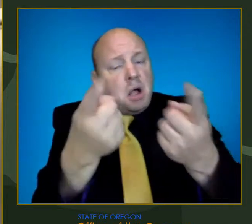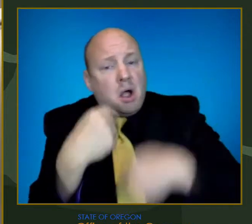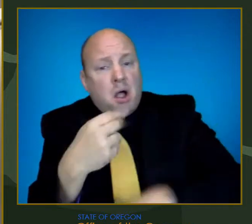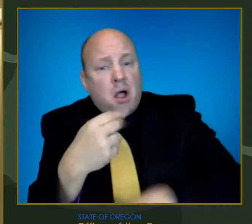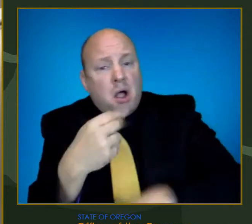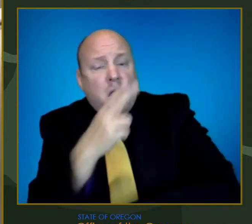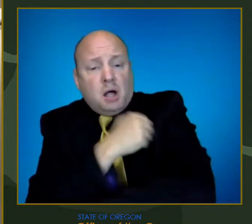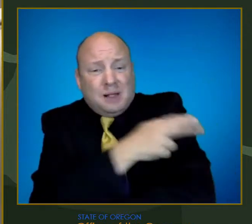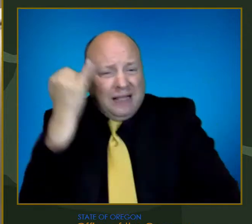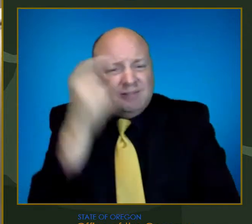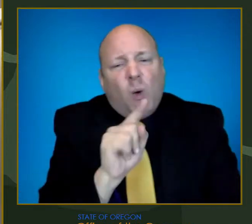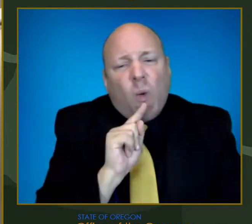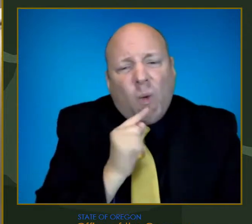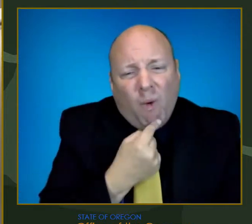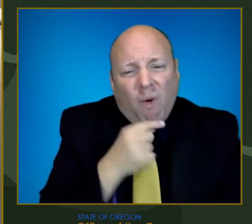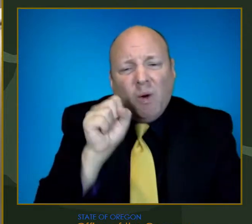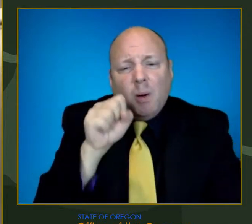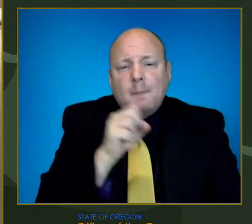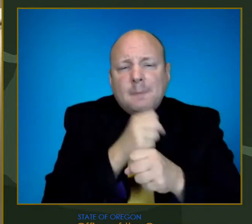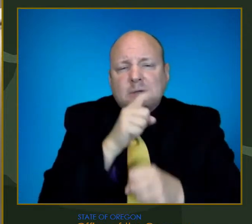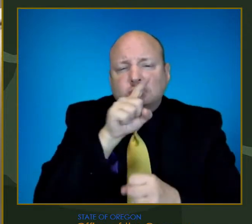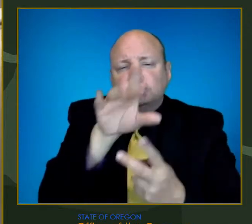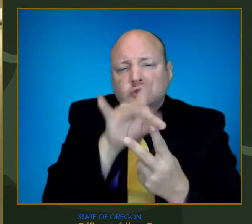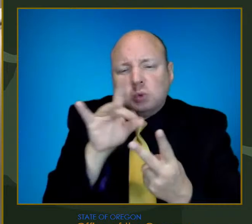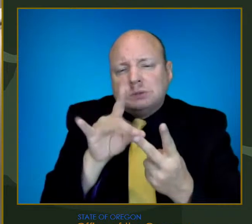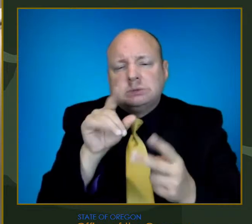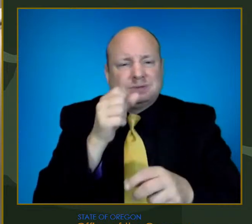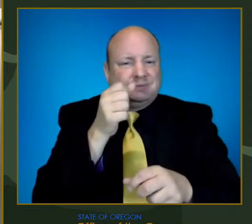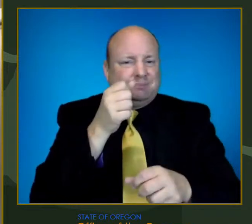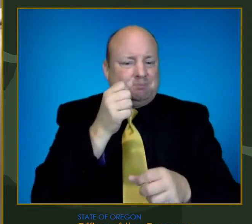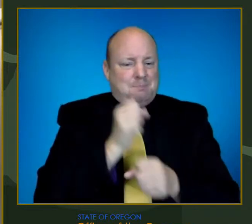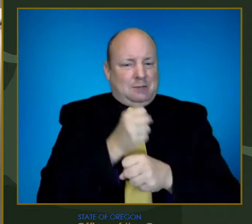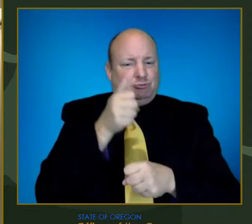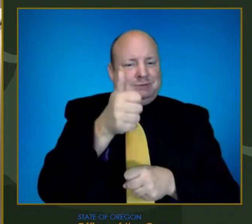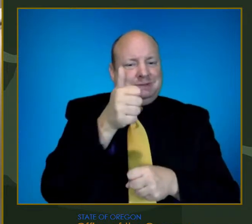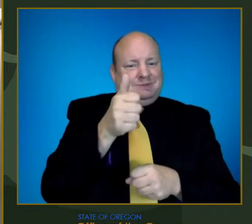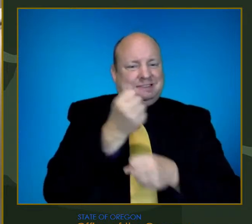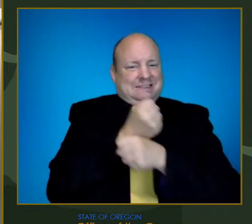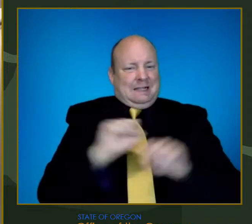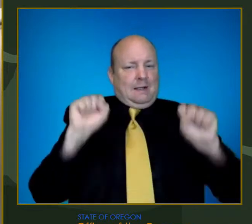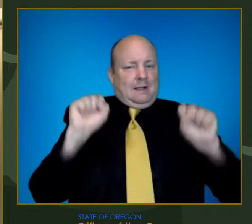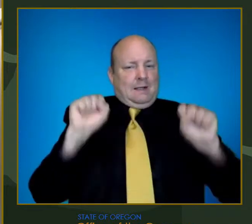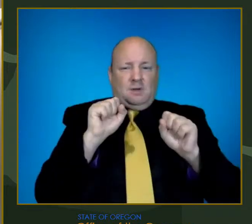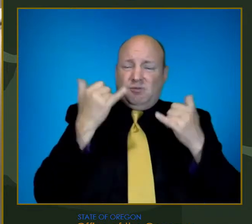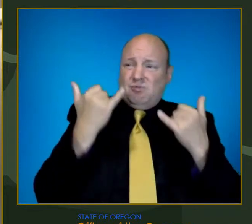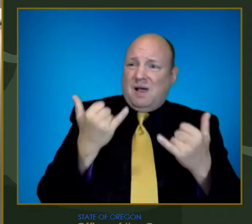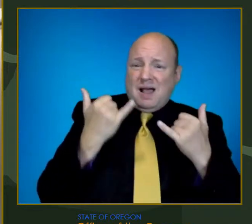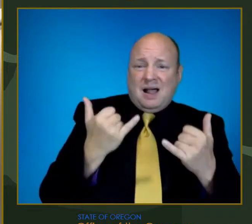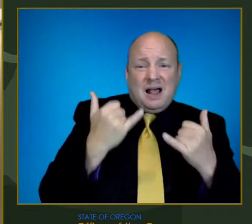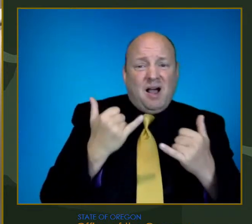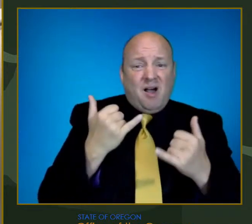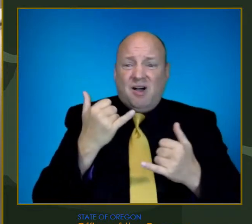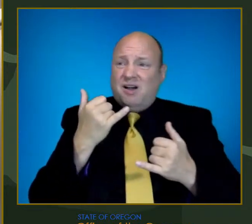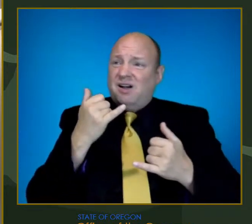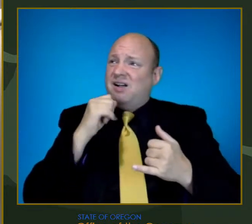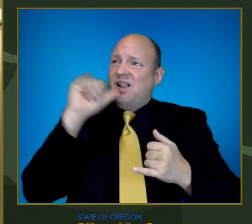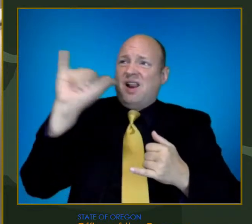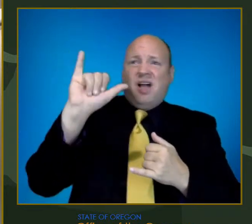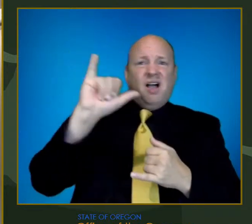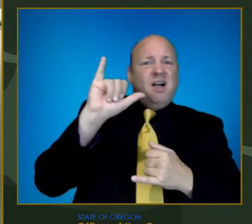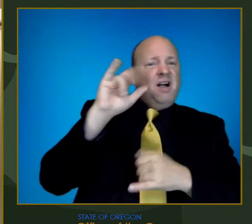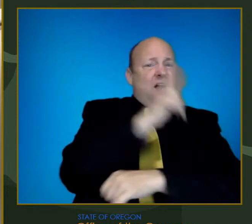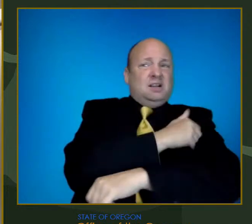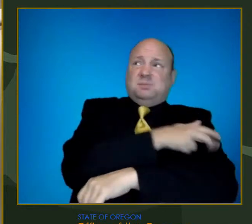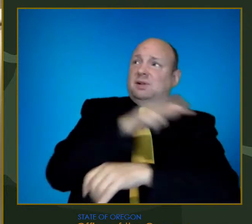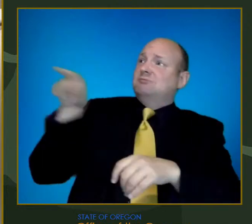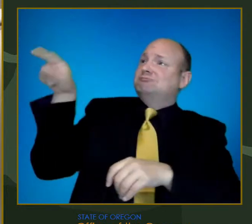keep yourself safe because the hospital environment is different now than what it was prior to this pandemic. So I thank you for